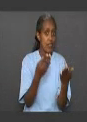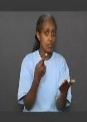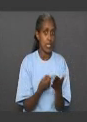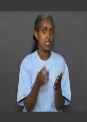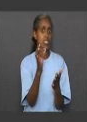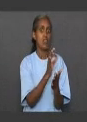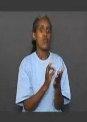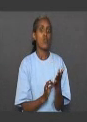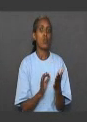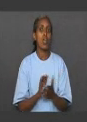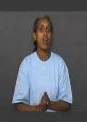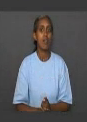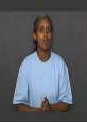formula.